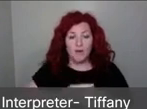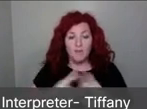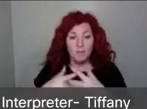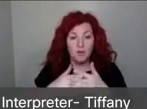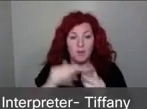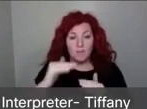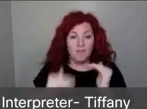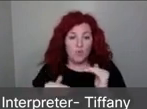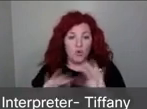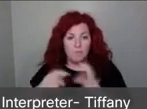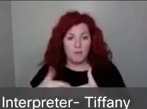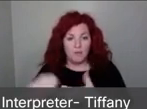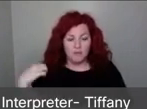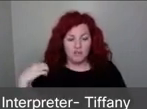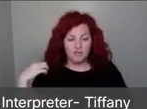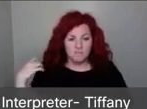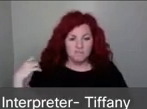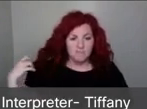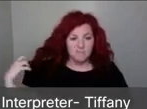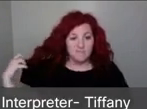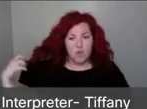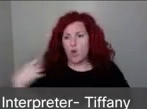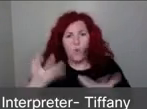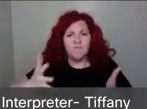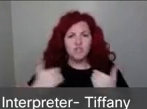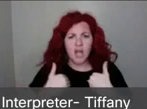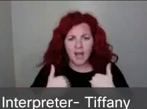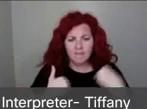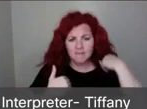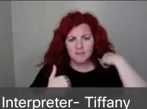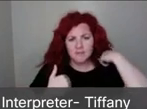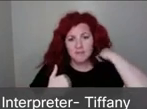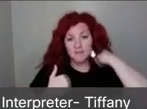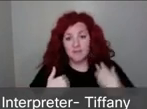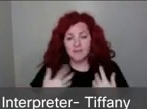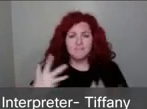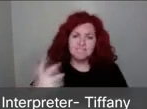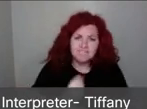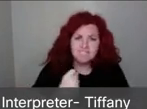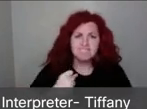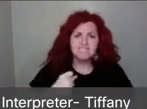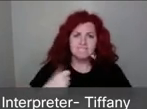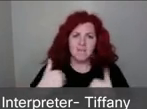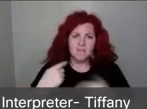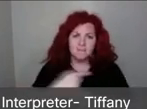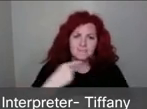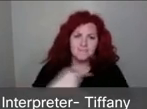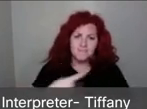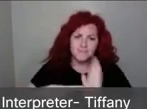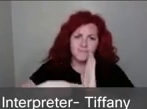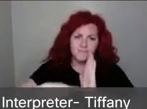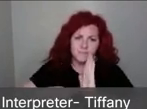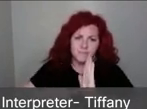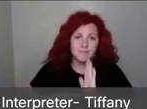population. We do have a Native American minority population that deserves to have proper representation.